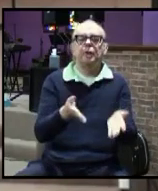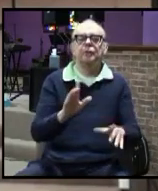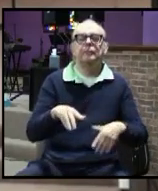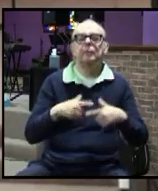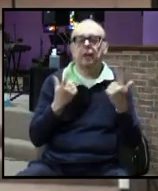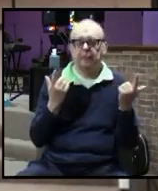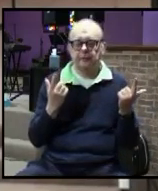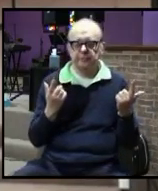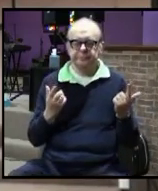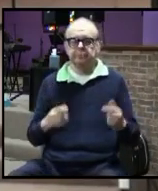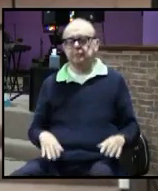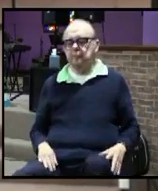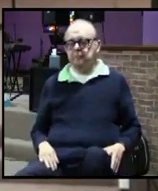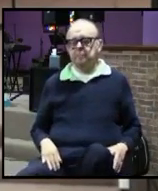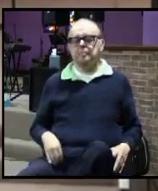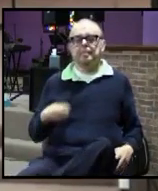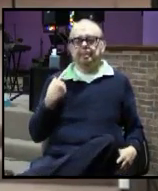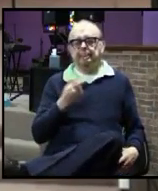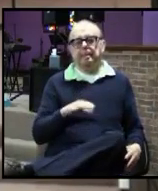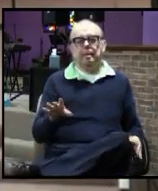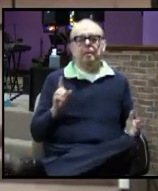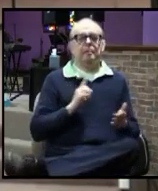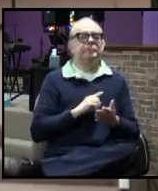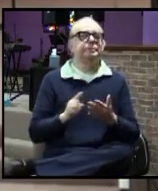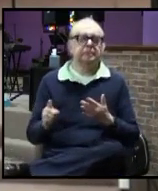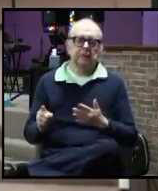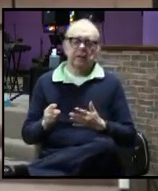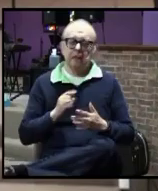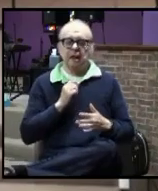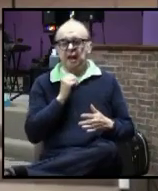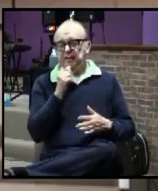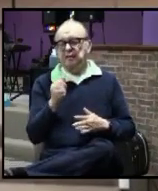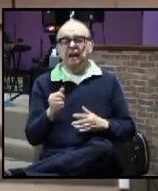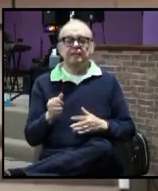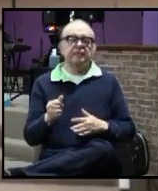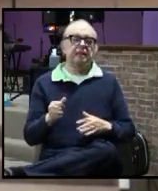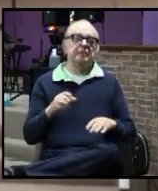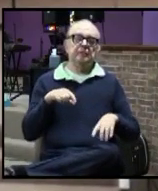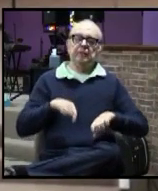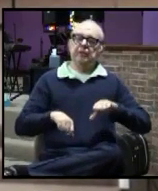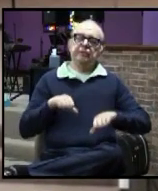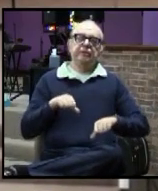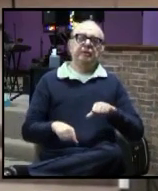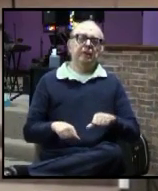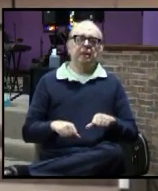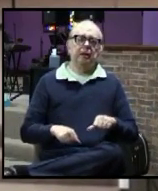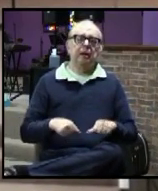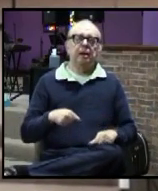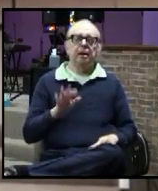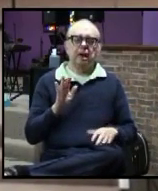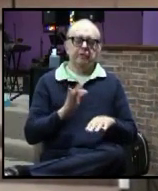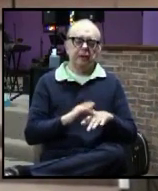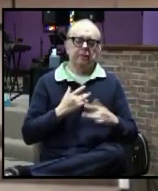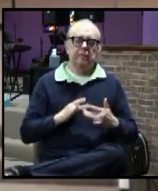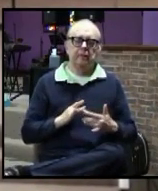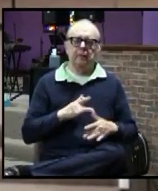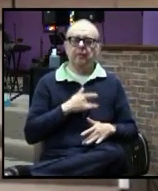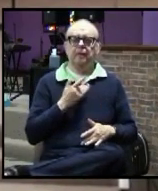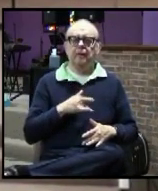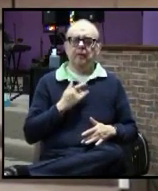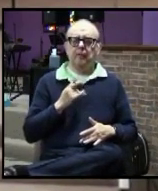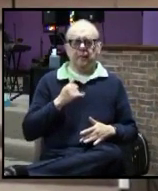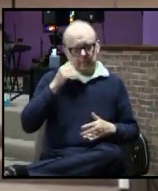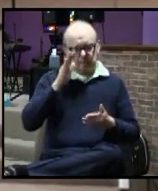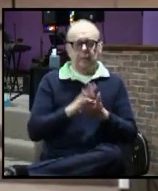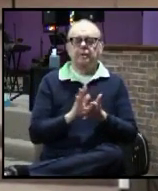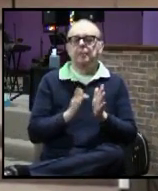life. And so what we're going to deal with this week isn't rocket science. You know, really what God's been laying on my heart is, I feel like that